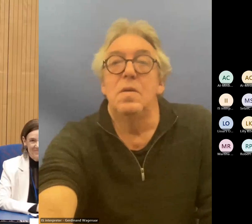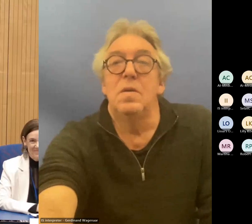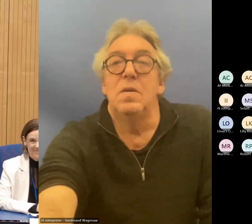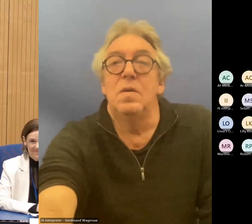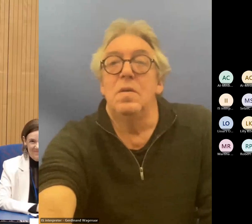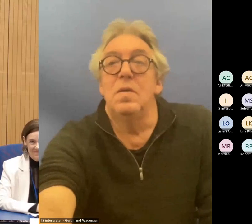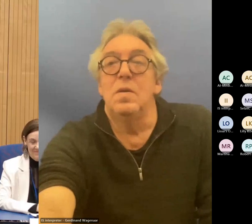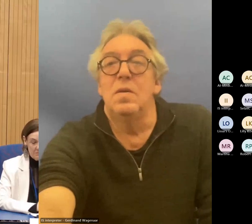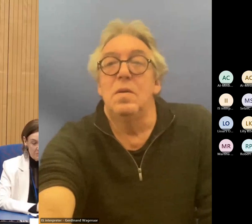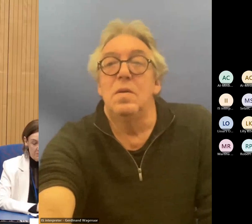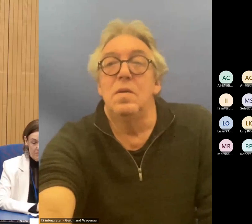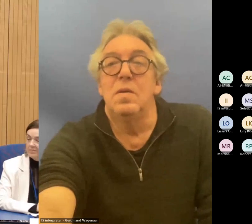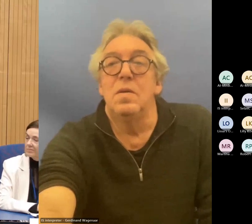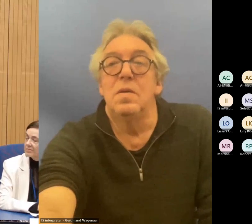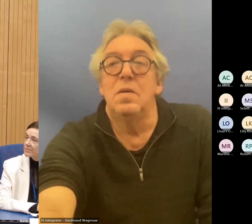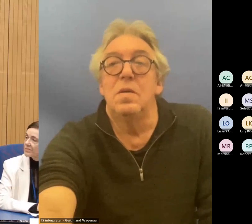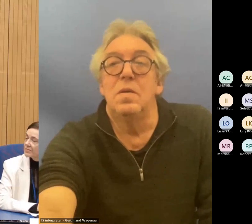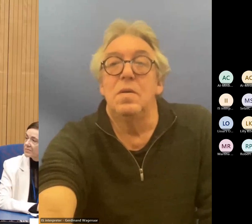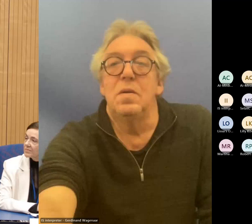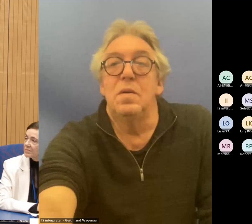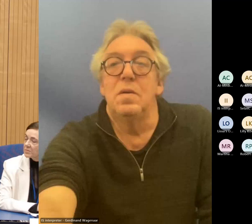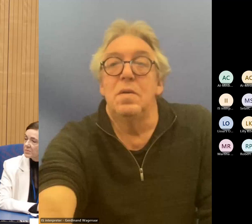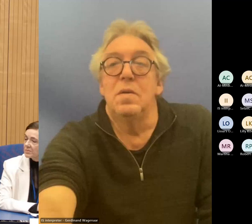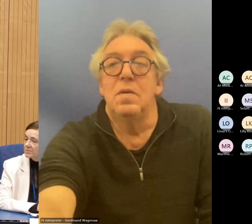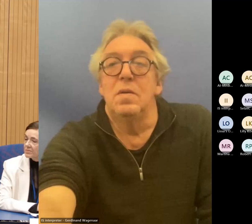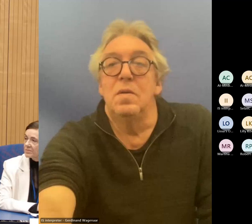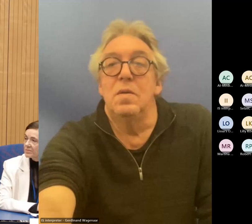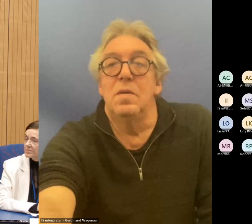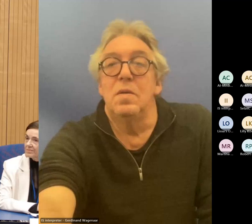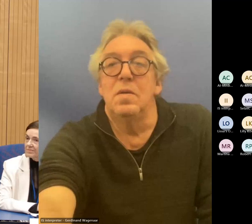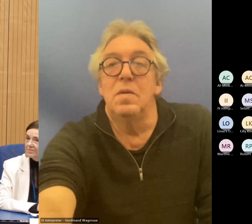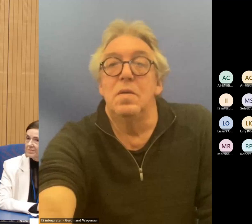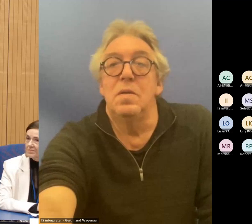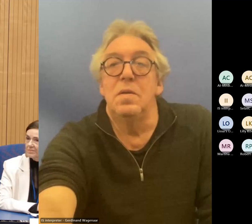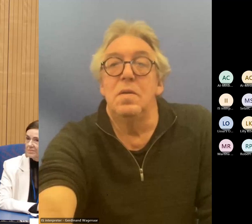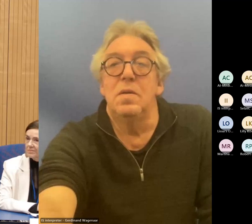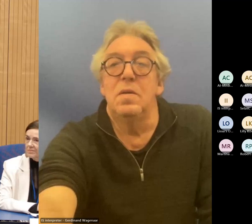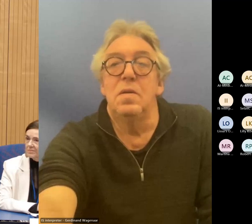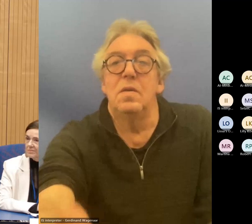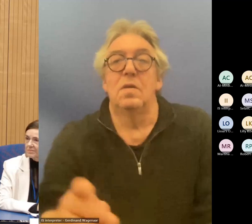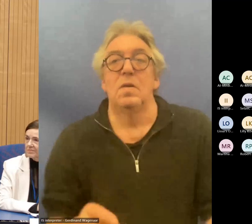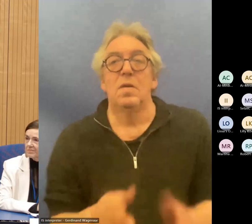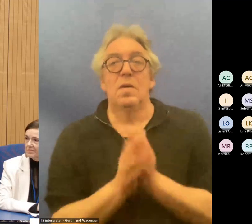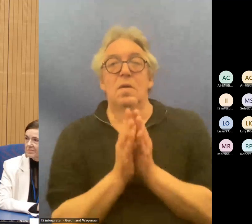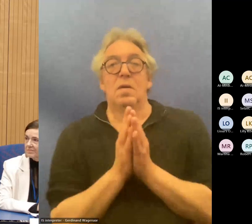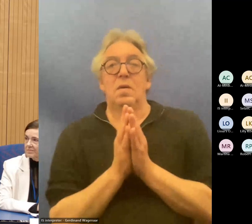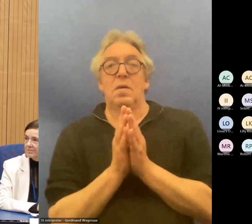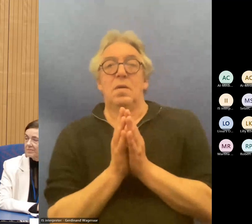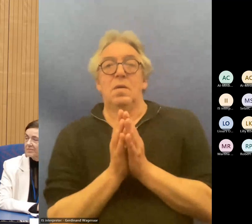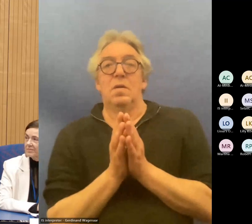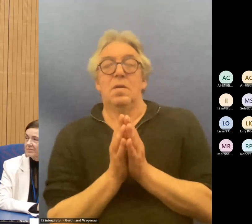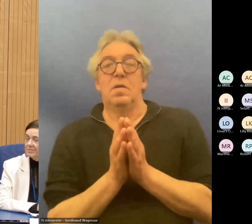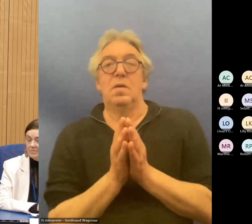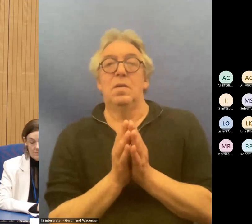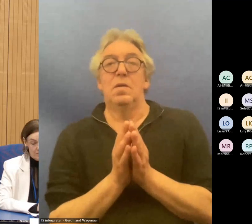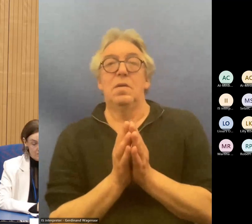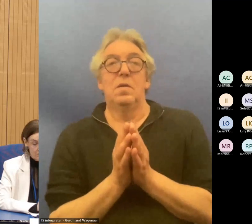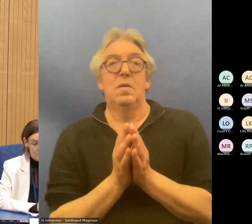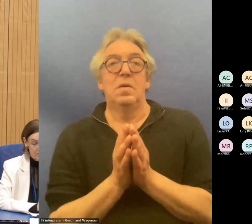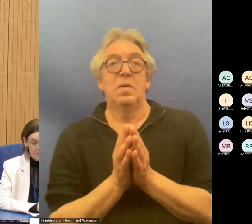be sharing their expertise on inclusion, and I'm confident that it will be an enlightening experience for all of